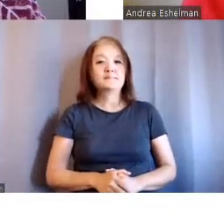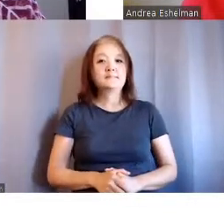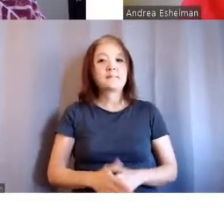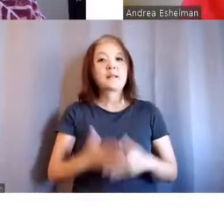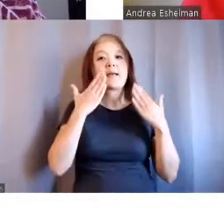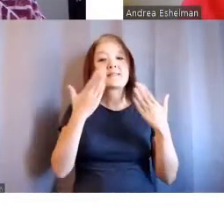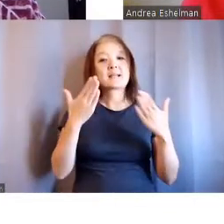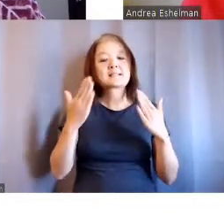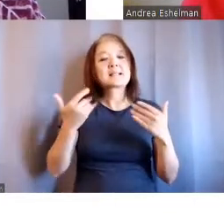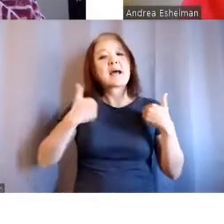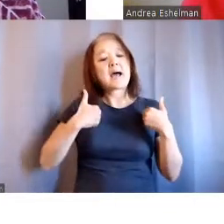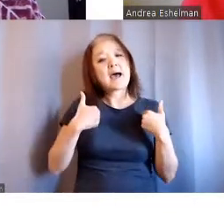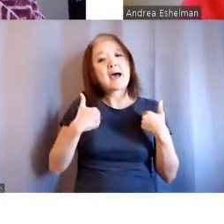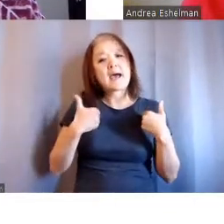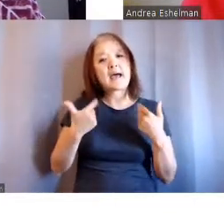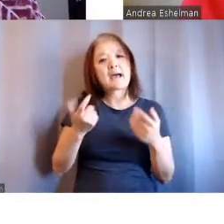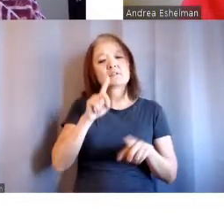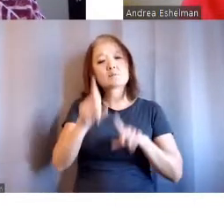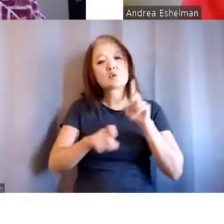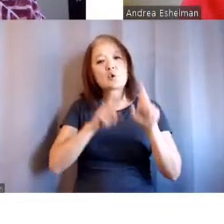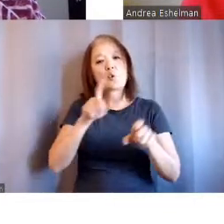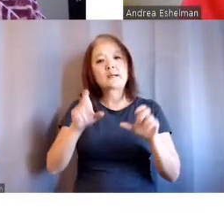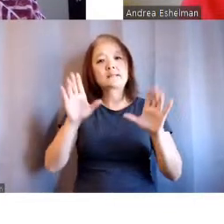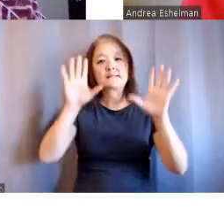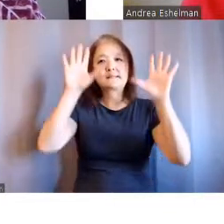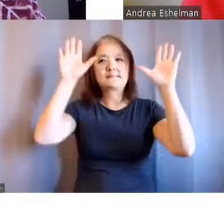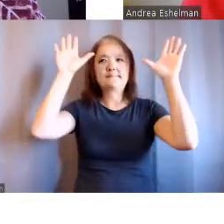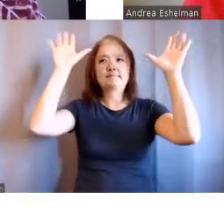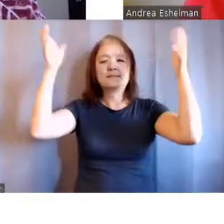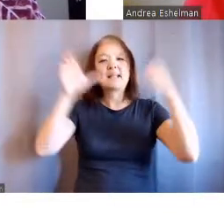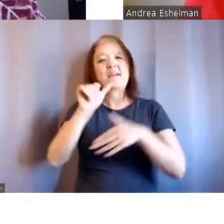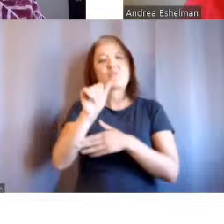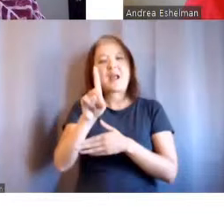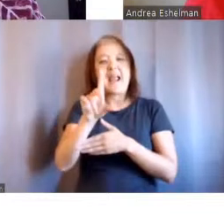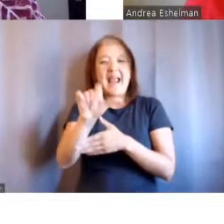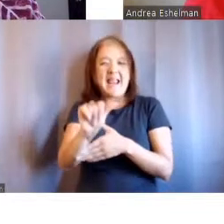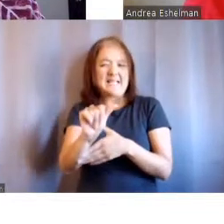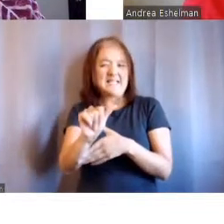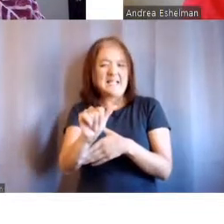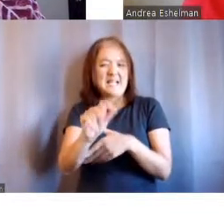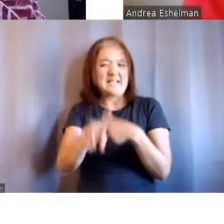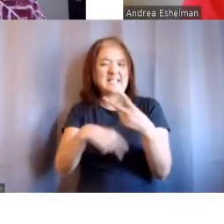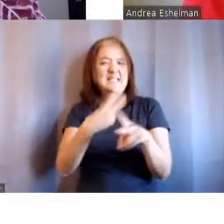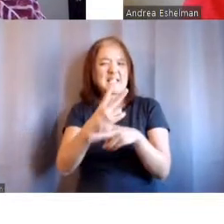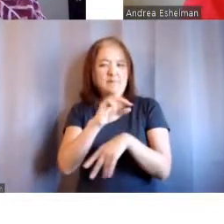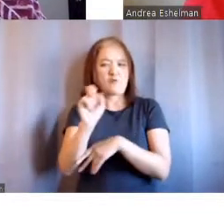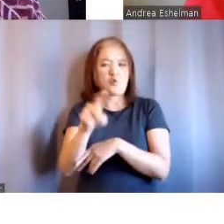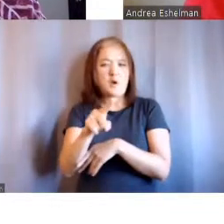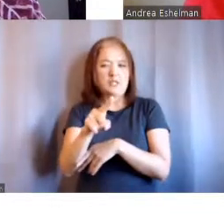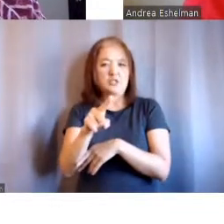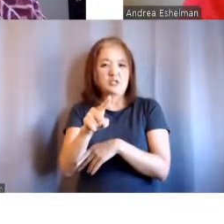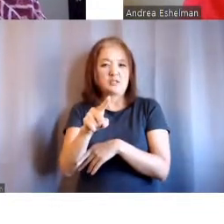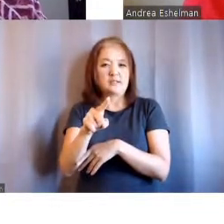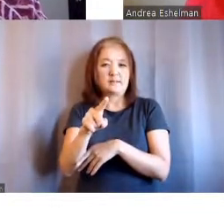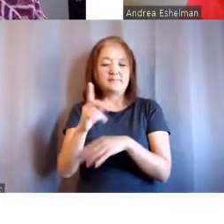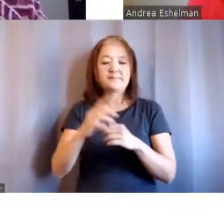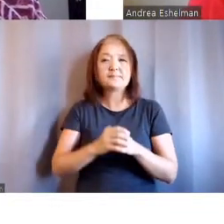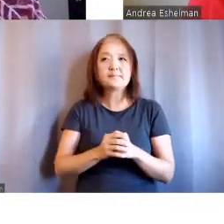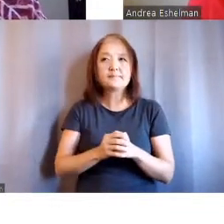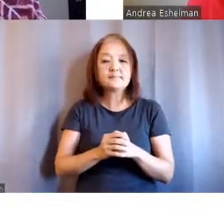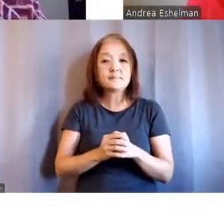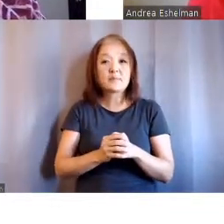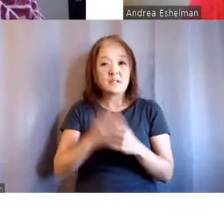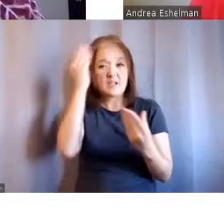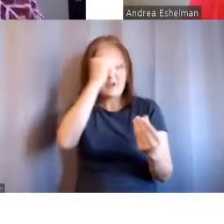Thanks. I have some questions in the group of ADA types of questions. Will informing